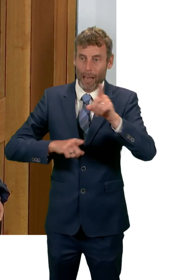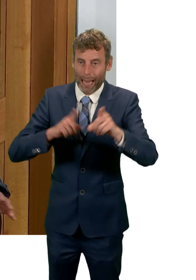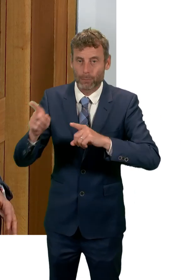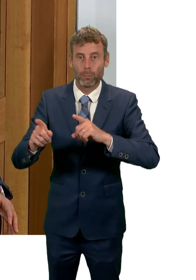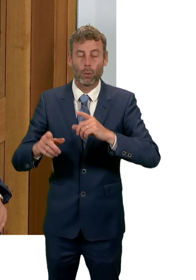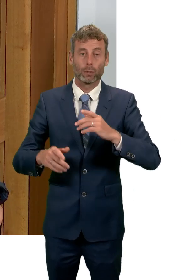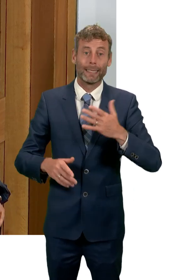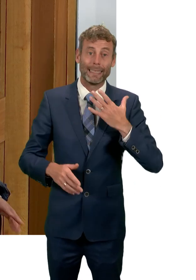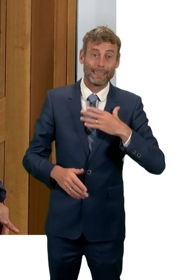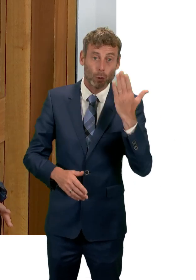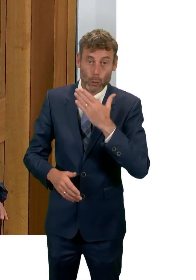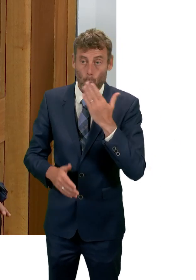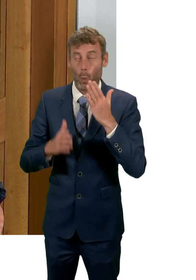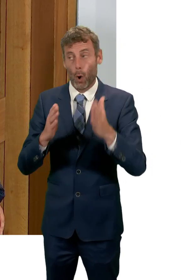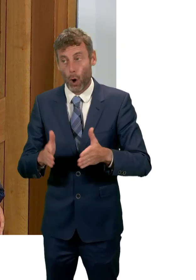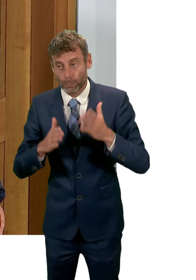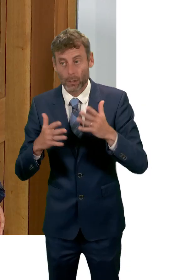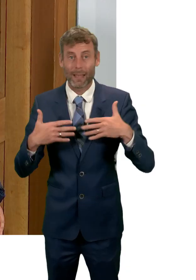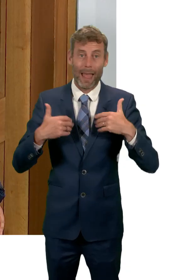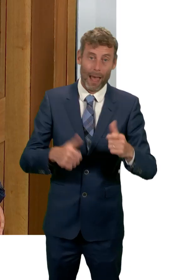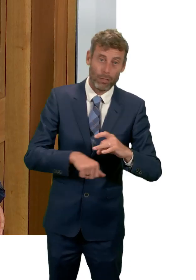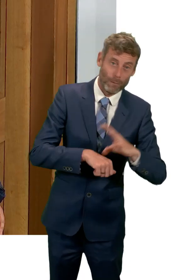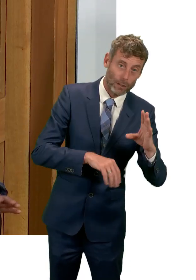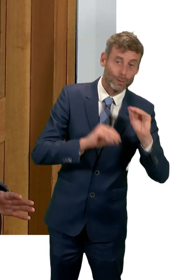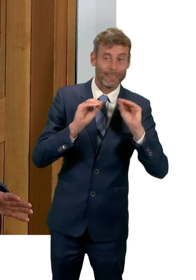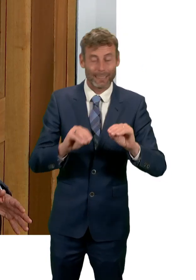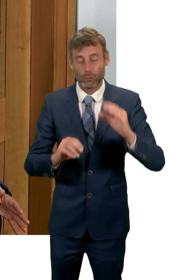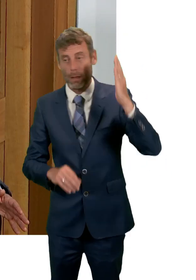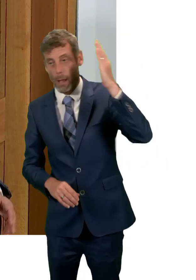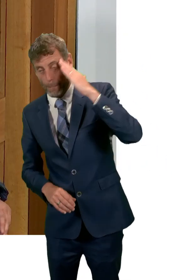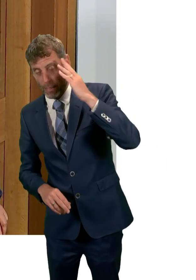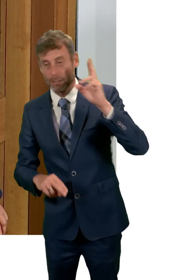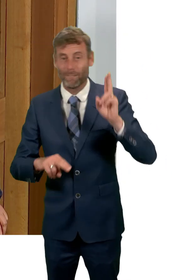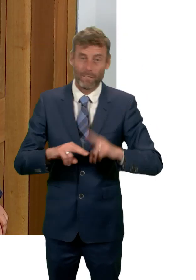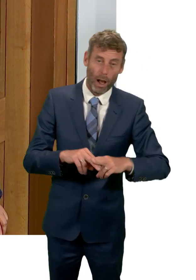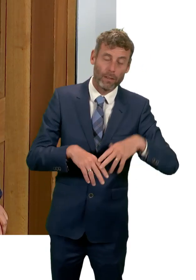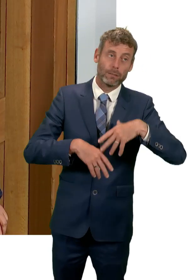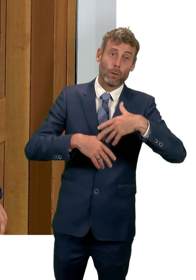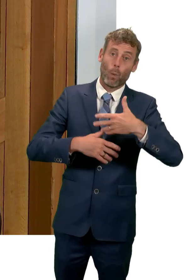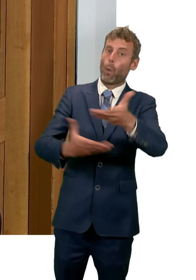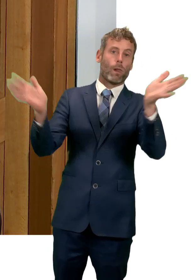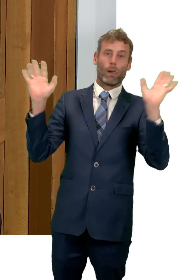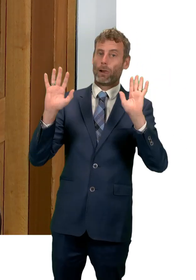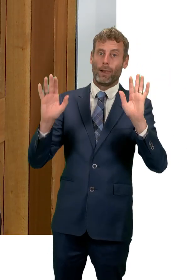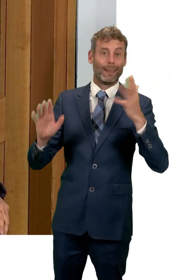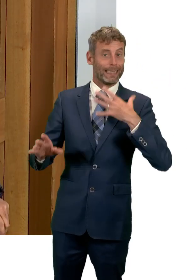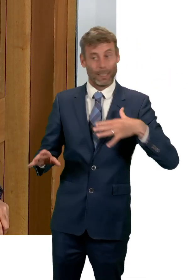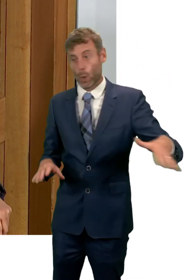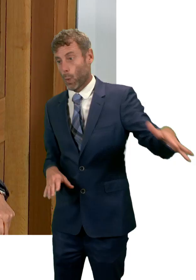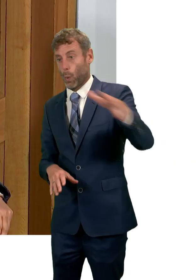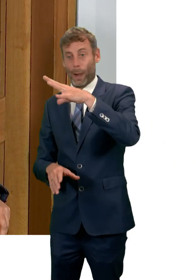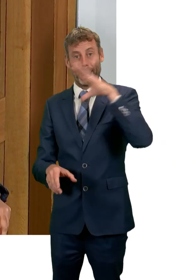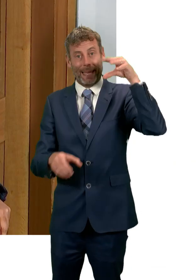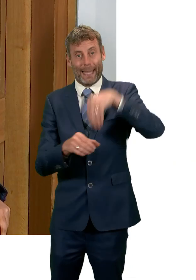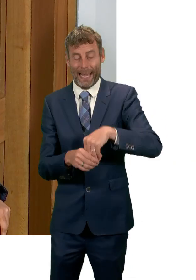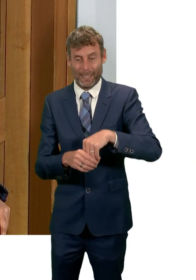hospitals, health professionals, teachers, mums, dads, everybody. So I think it would be